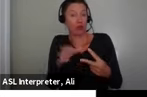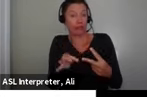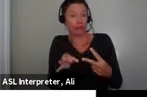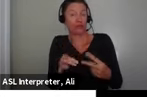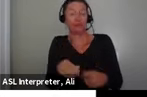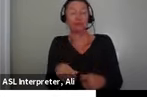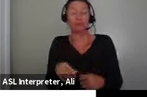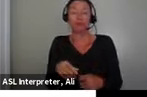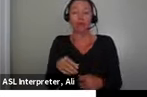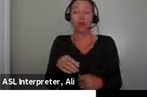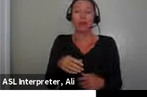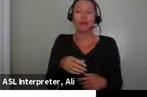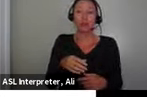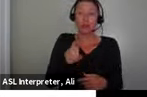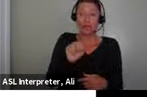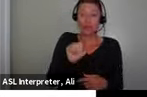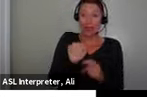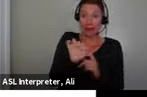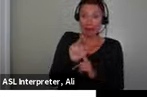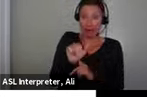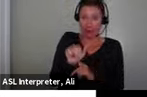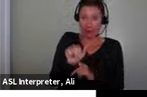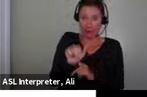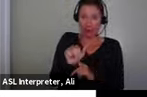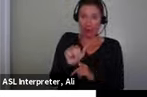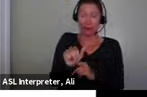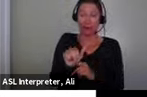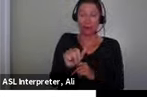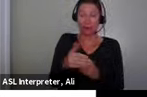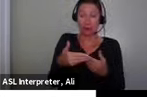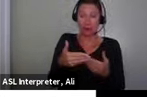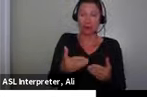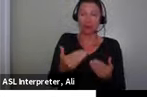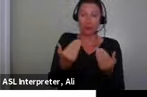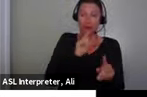that question to Natalina Bernardi of BKF Engineers.